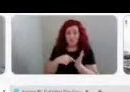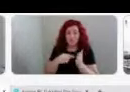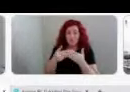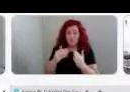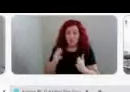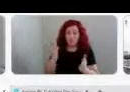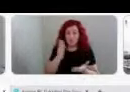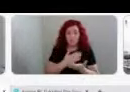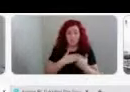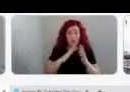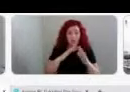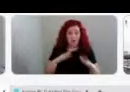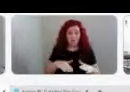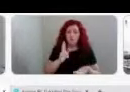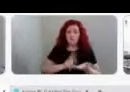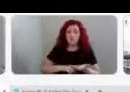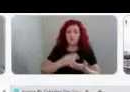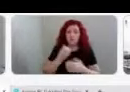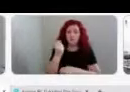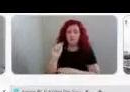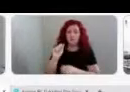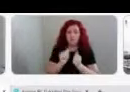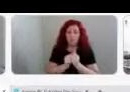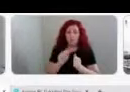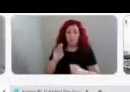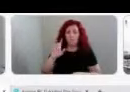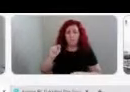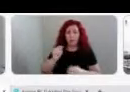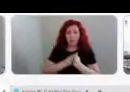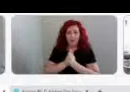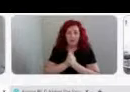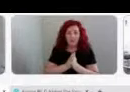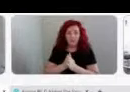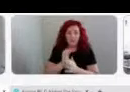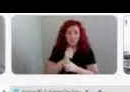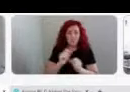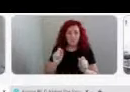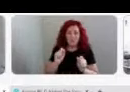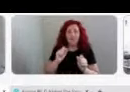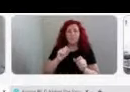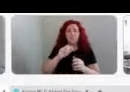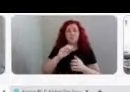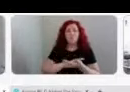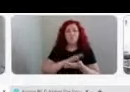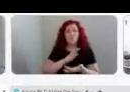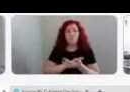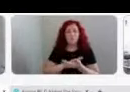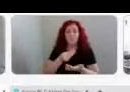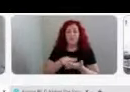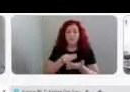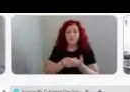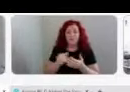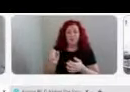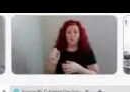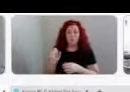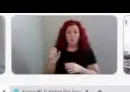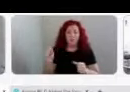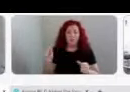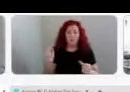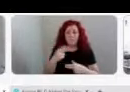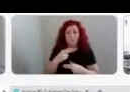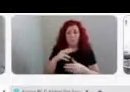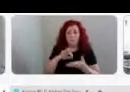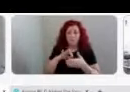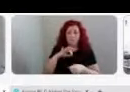to sign petitions for valid initiatives to safeguard school funding and overturn voter voting restrictions